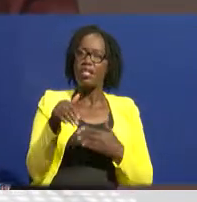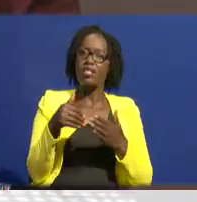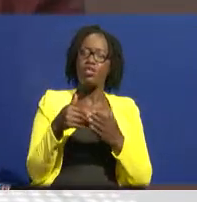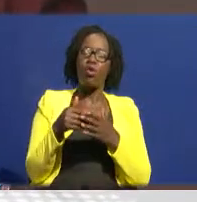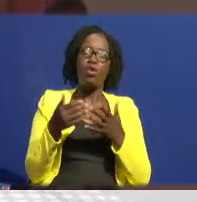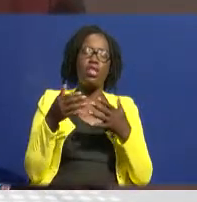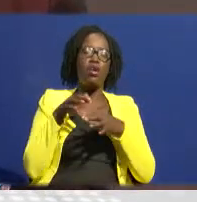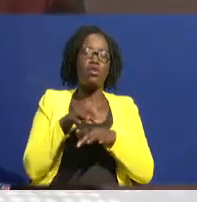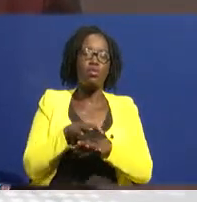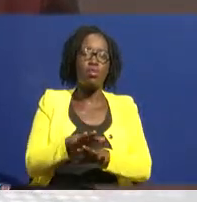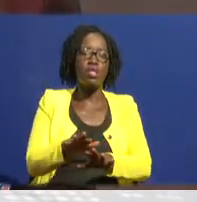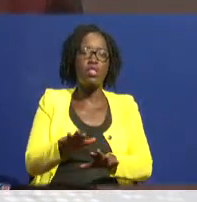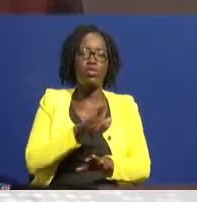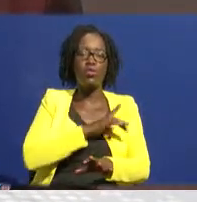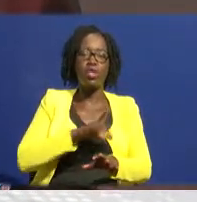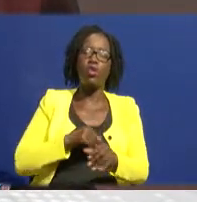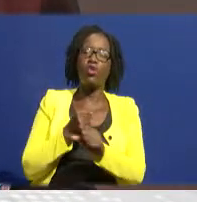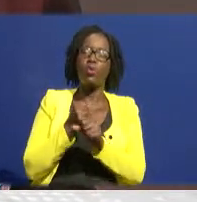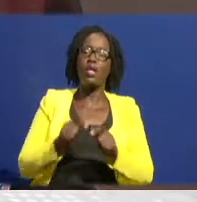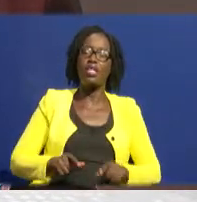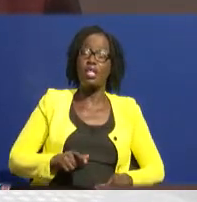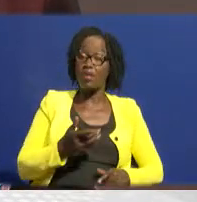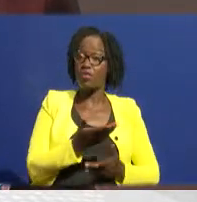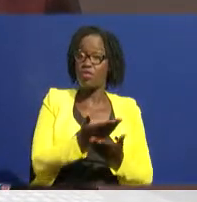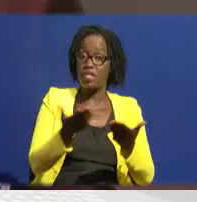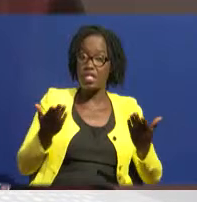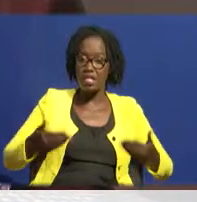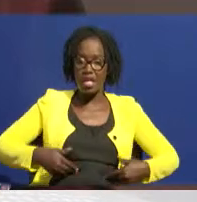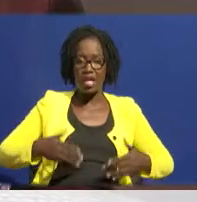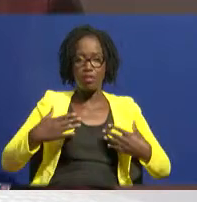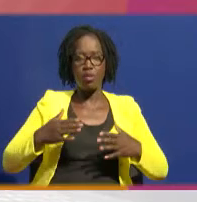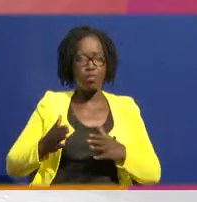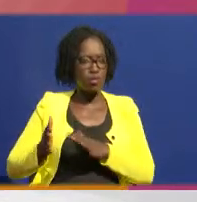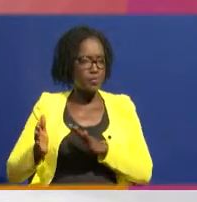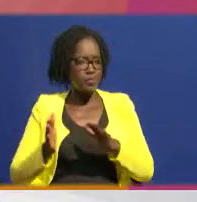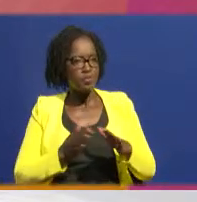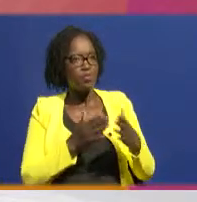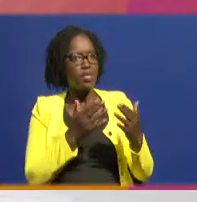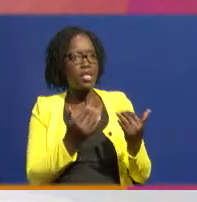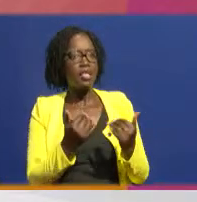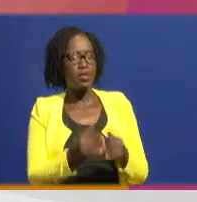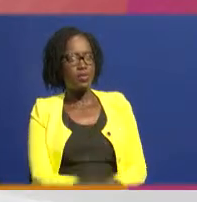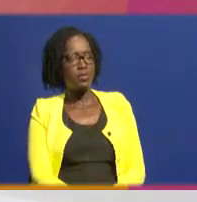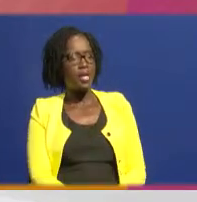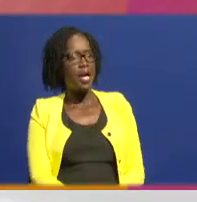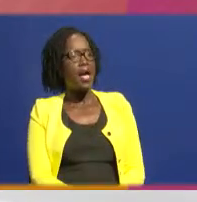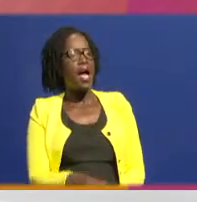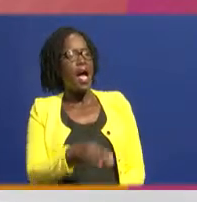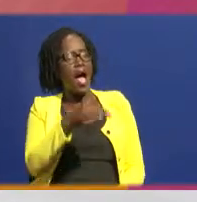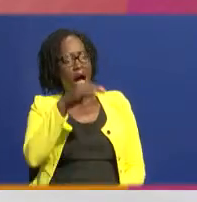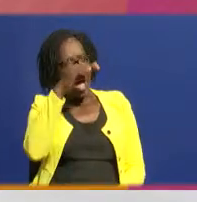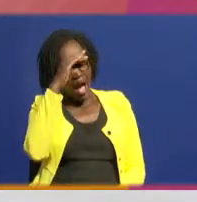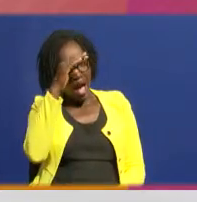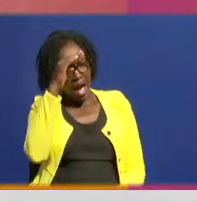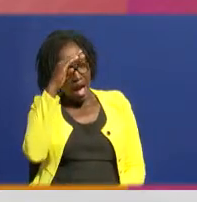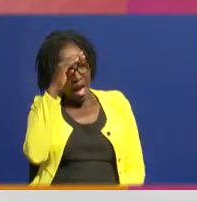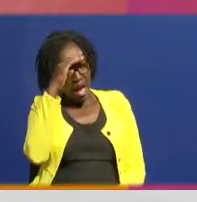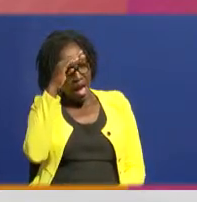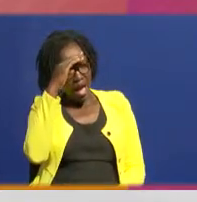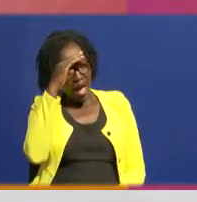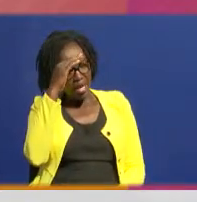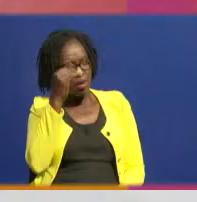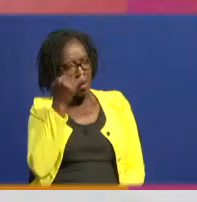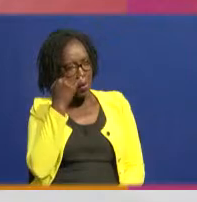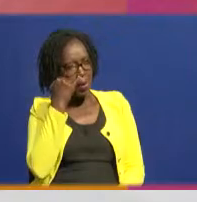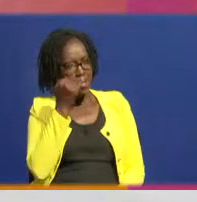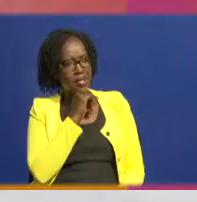comes now to the Lord doing the work in the life of these young people. All right, let's go to alcohol and substance abuse, and the government has